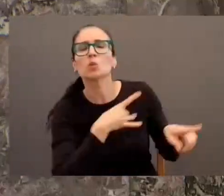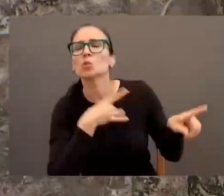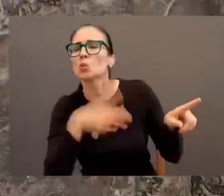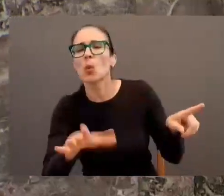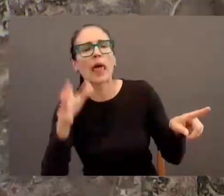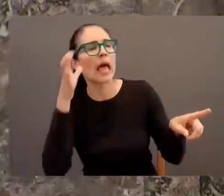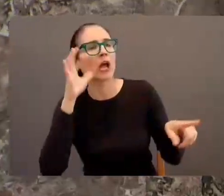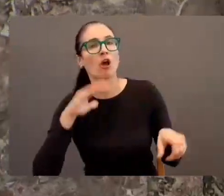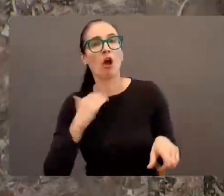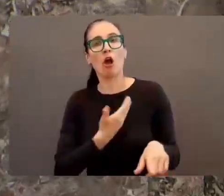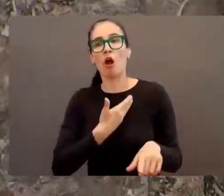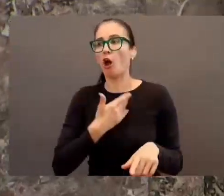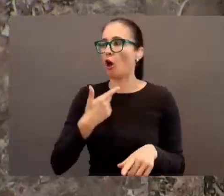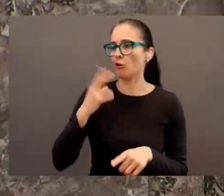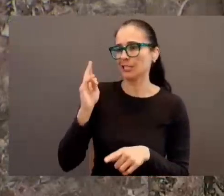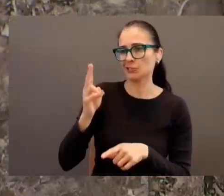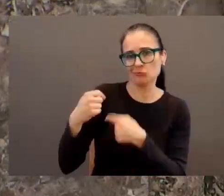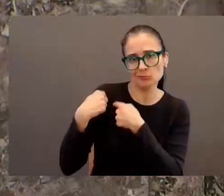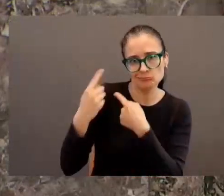to go there, Mr. Speaker.